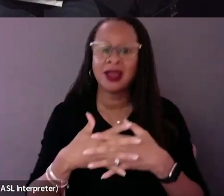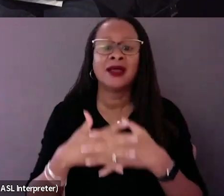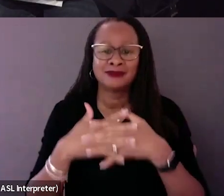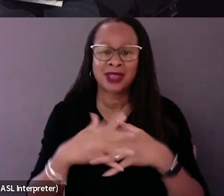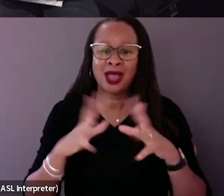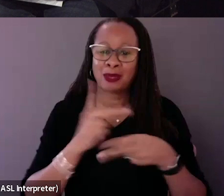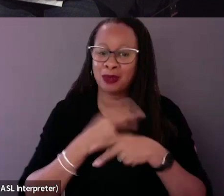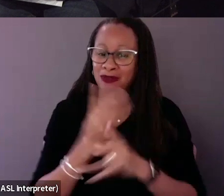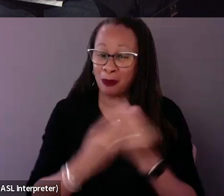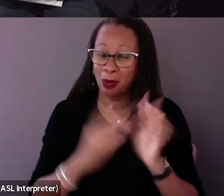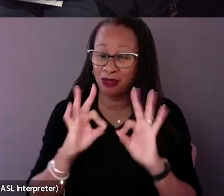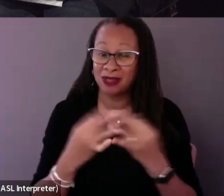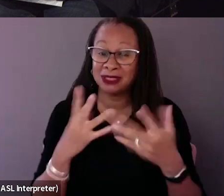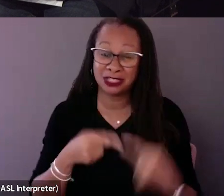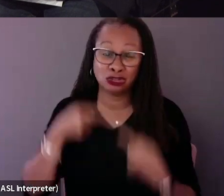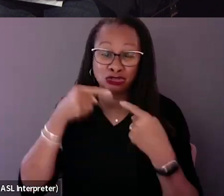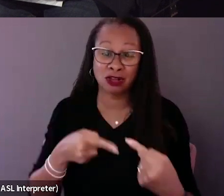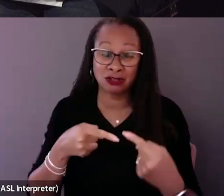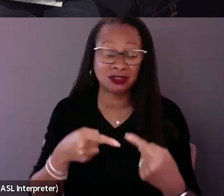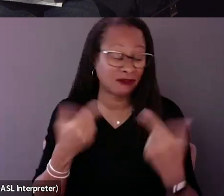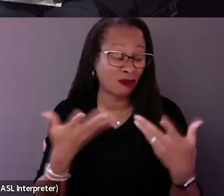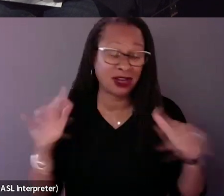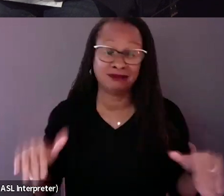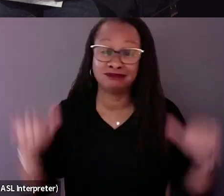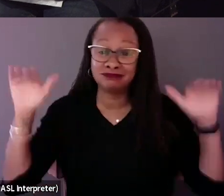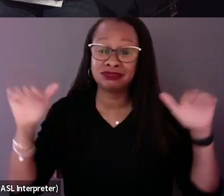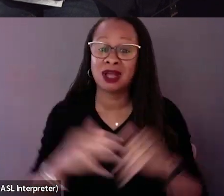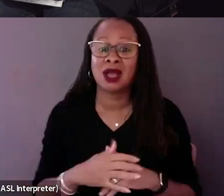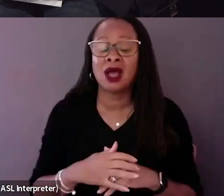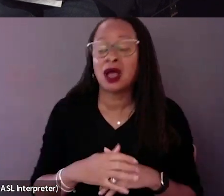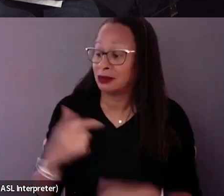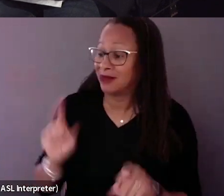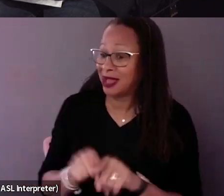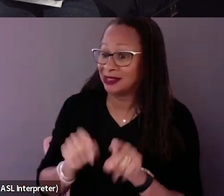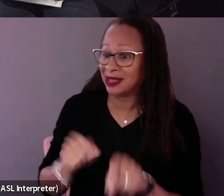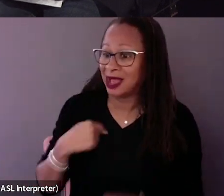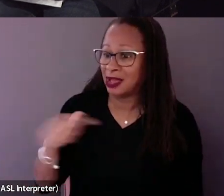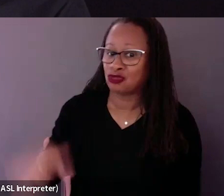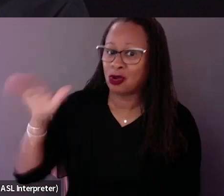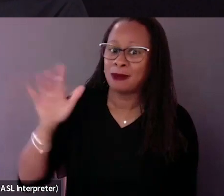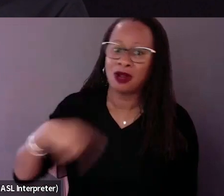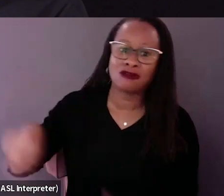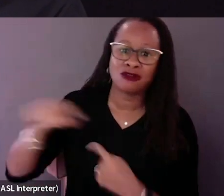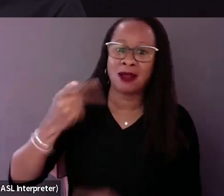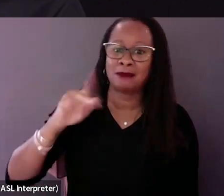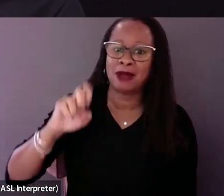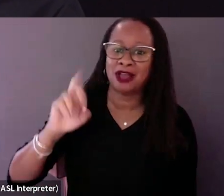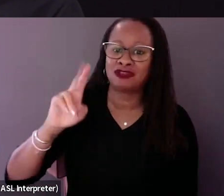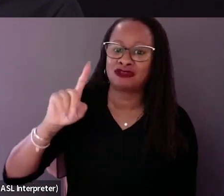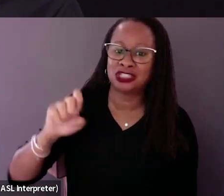struggle. But I will say that growing up around Pine Ridge and Rosebud, that's where